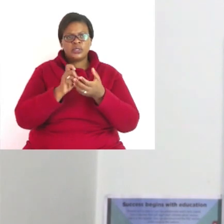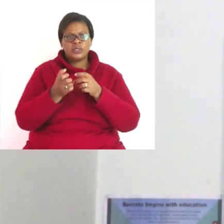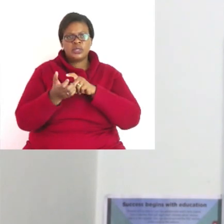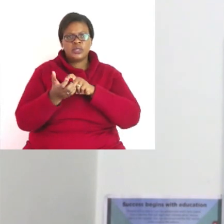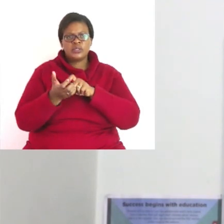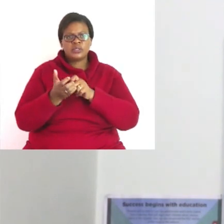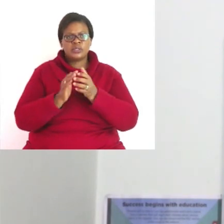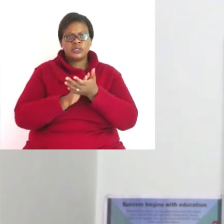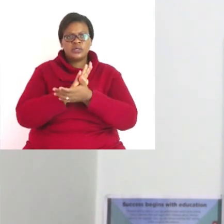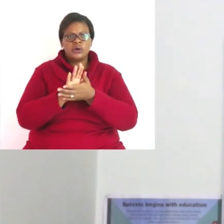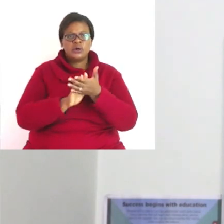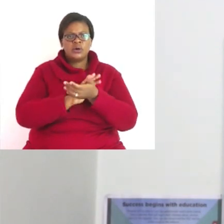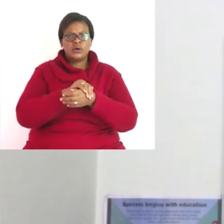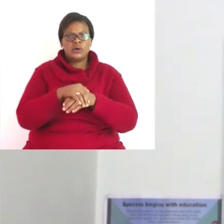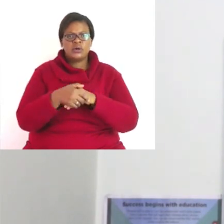sanitize always